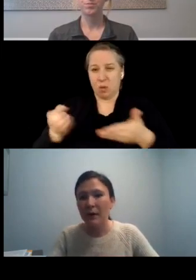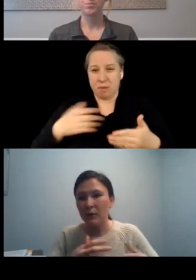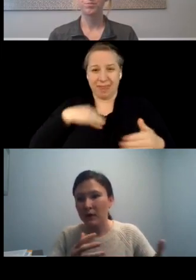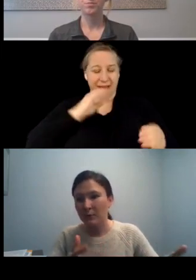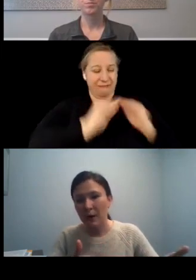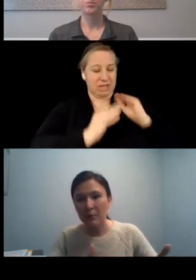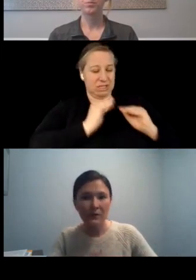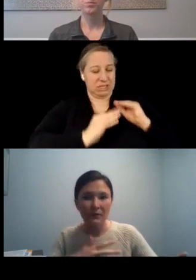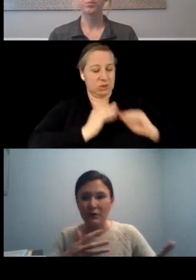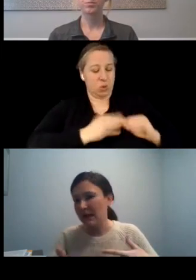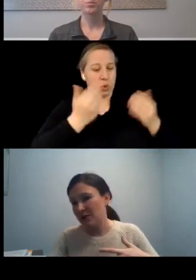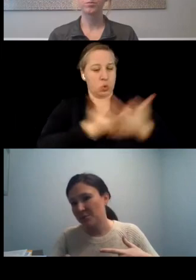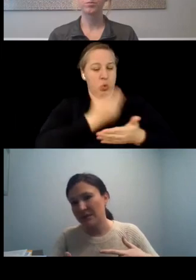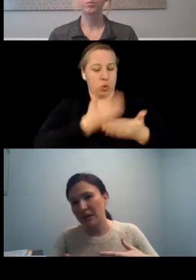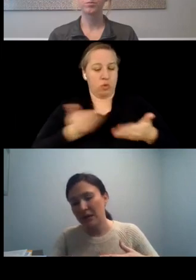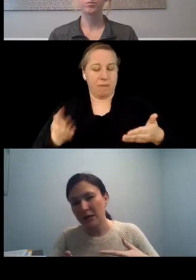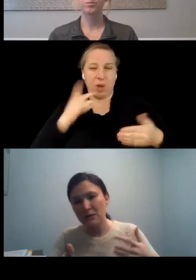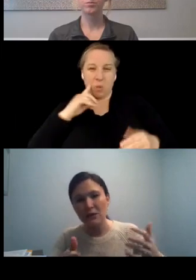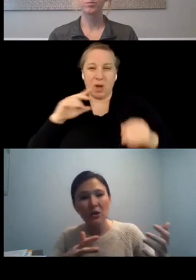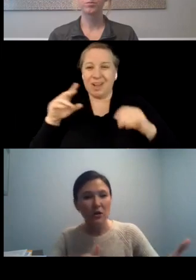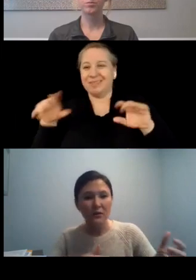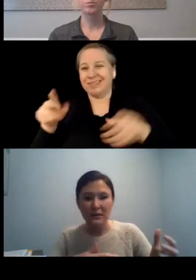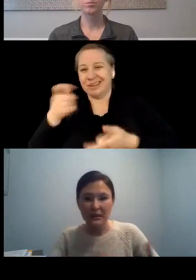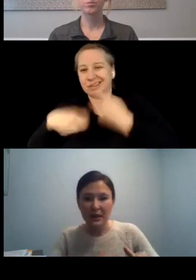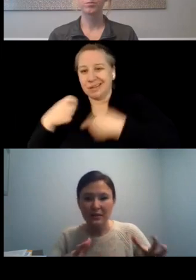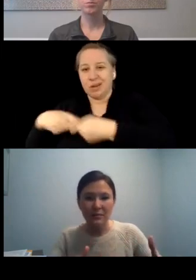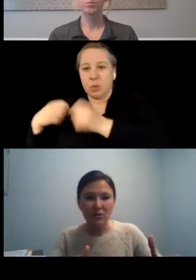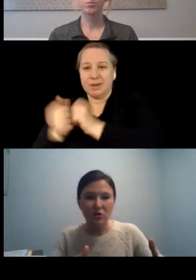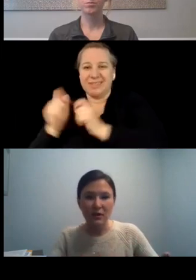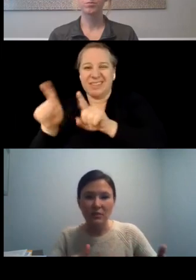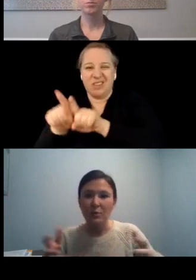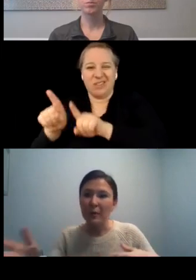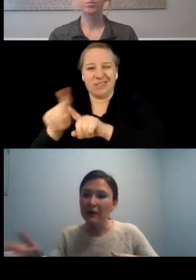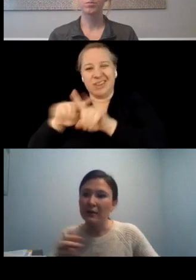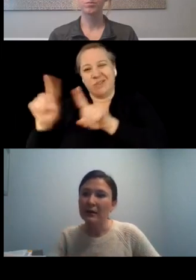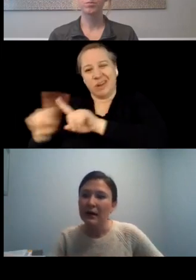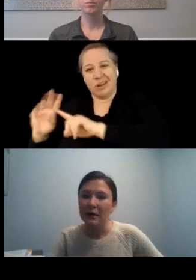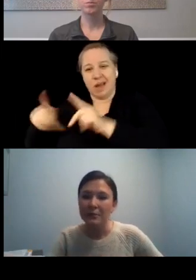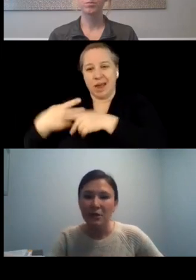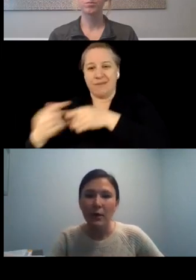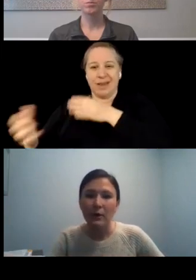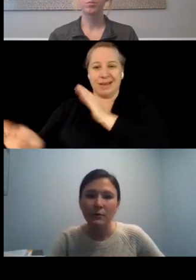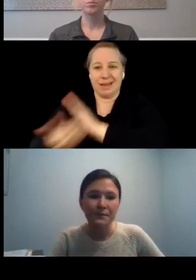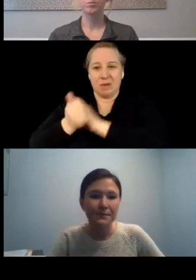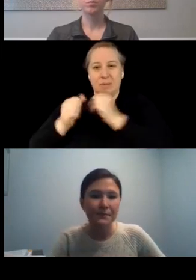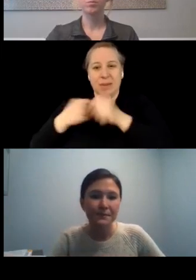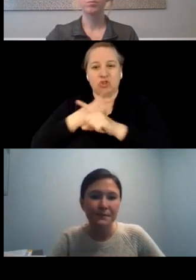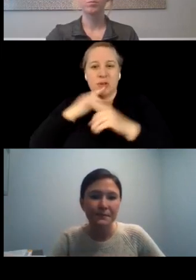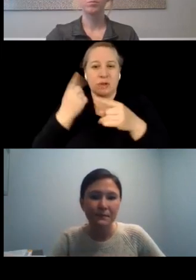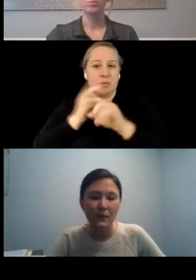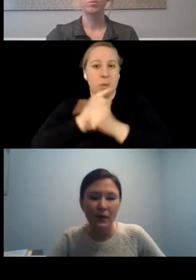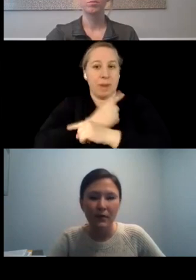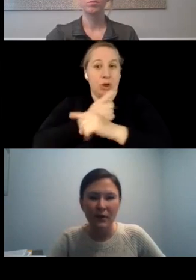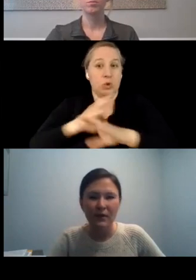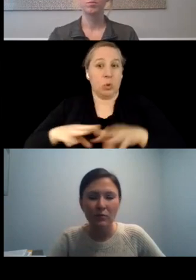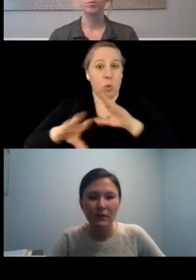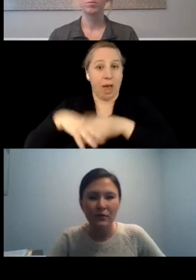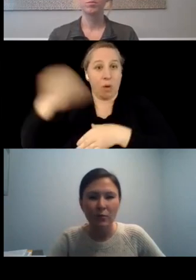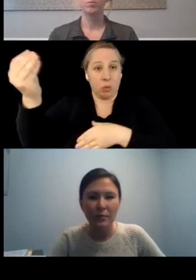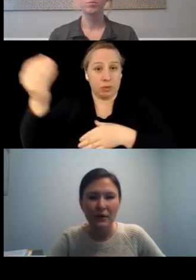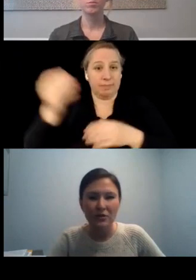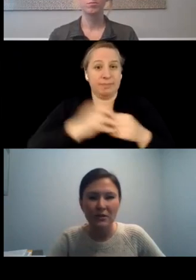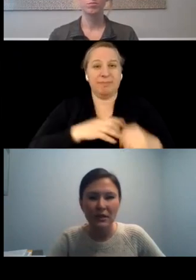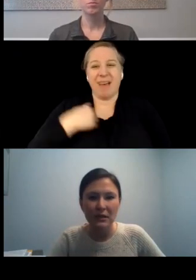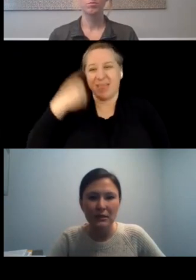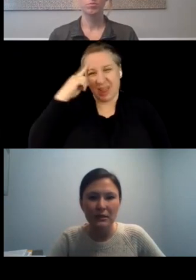new equipment that we're going to prep with different attachments that it needs or things like that to make sure that it's prepared to go out. And I think there'll